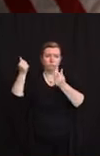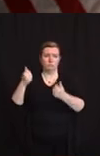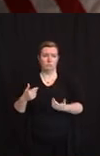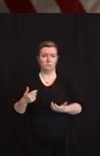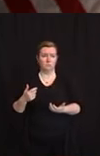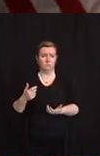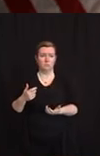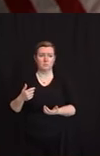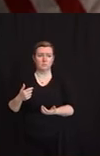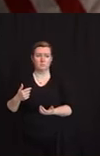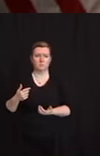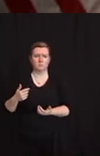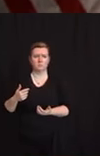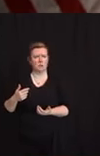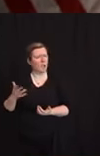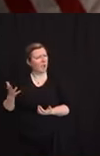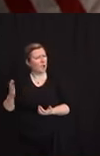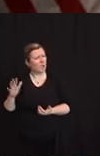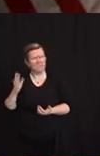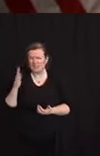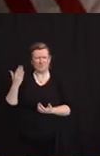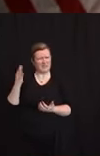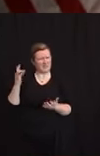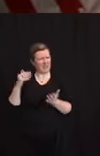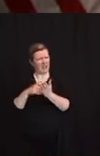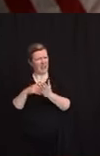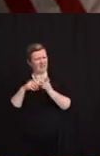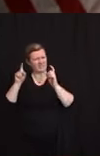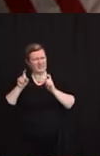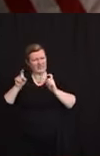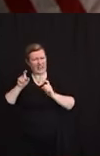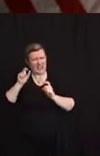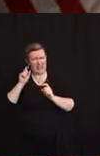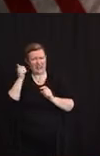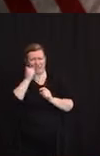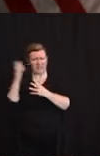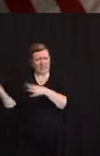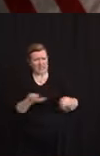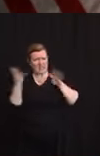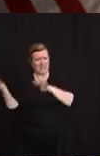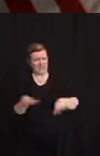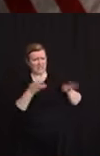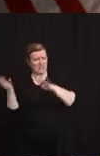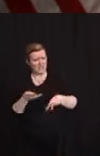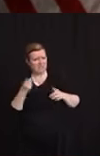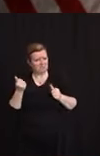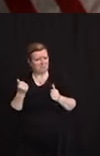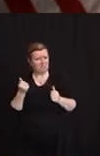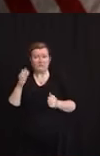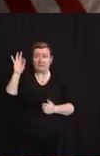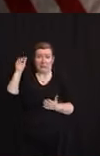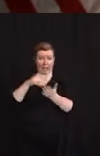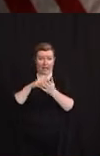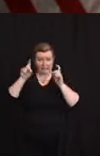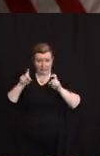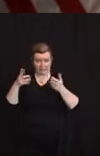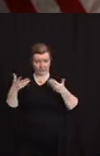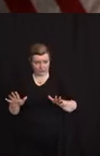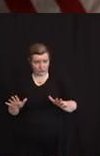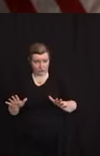to 9,000 a day that are being tested, it's still many days until you hear back, and that can't be. If